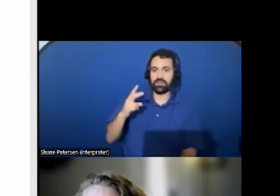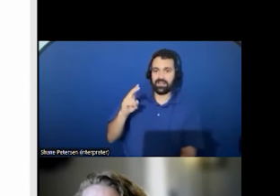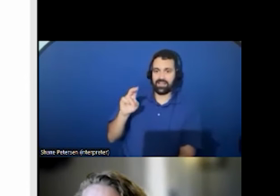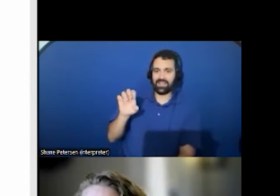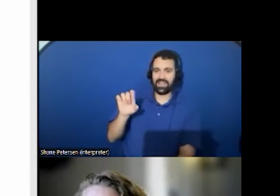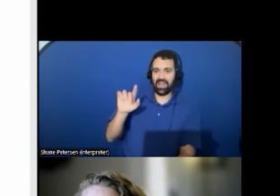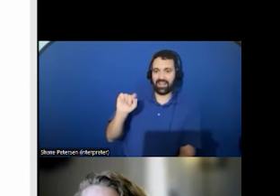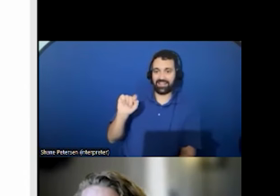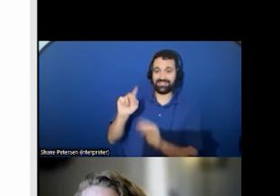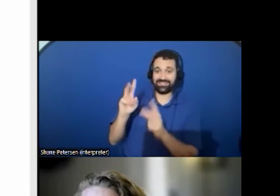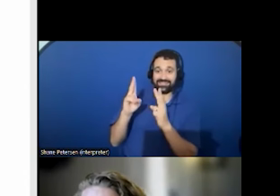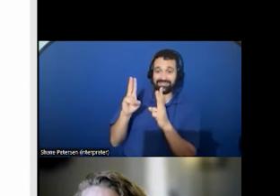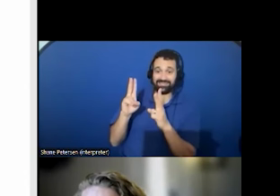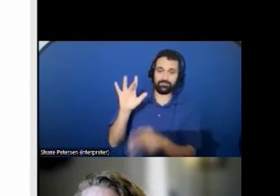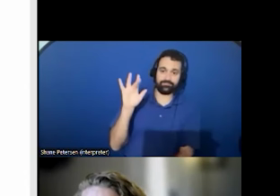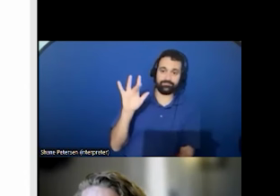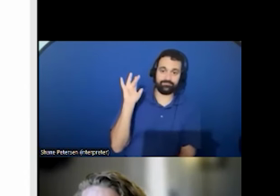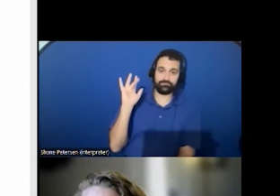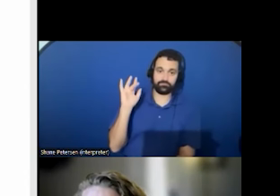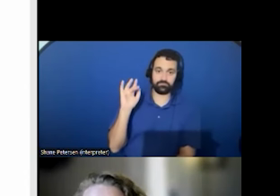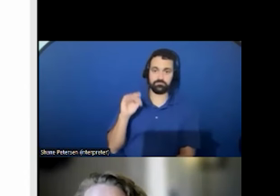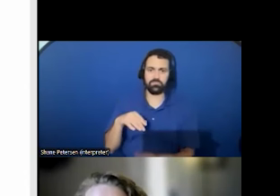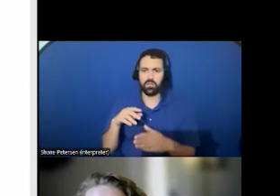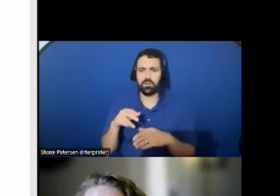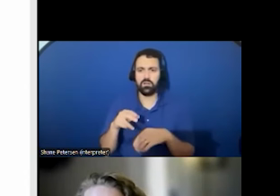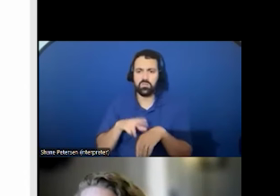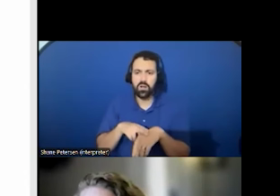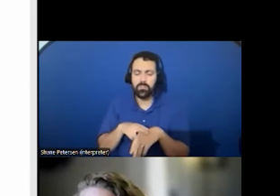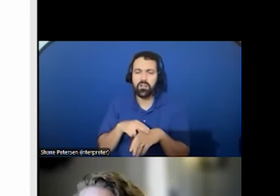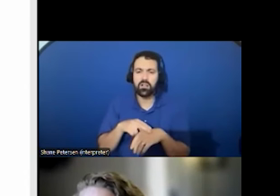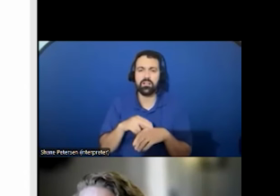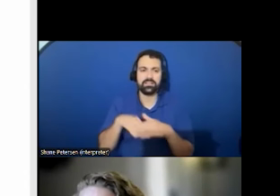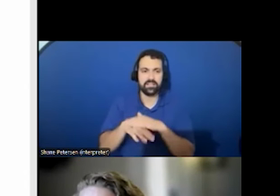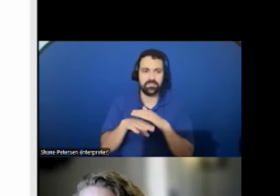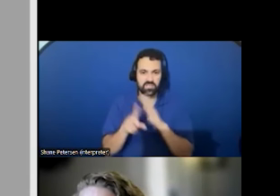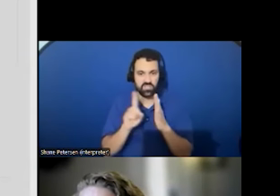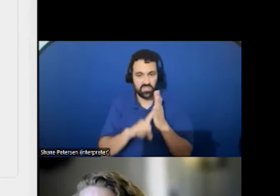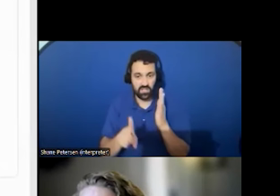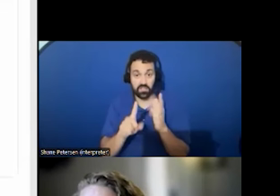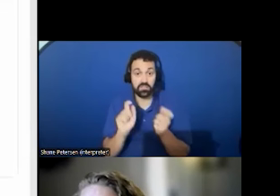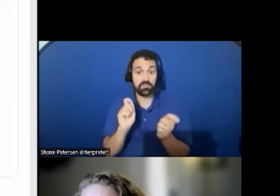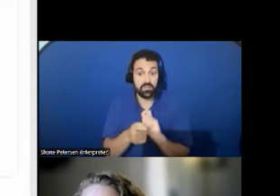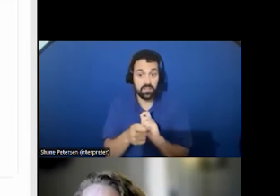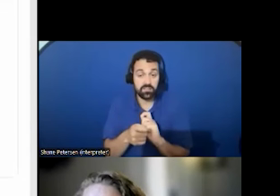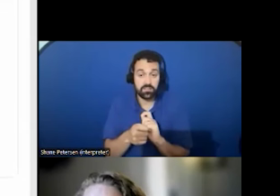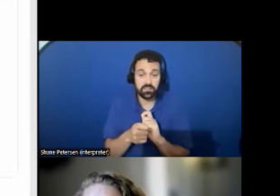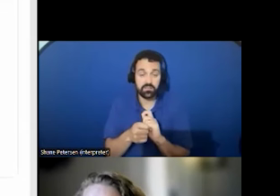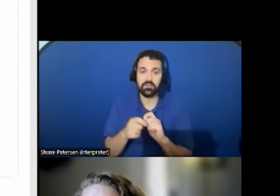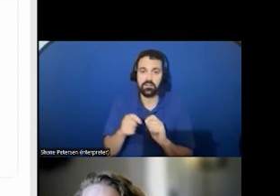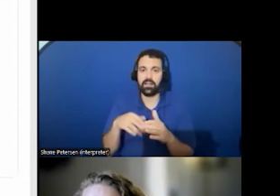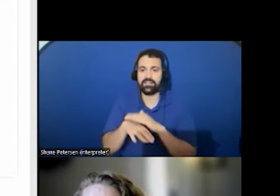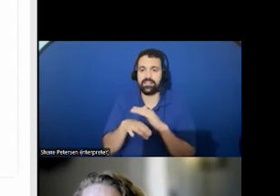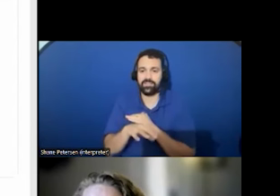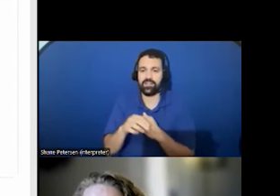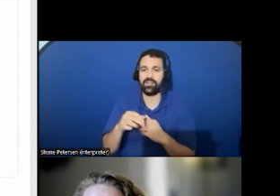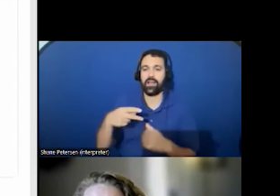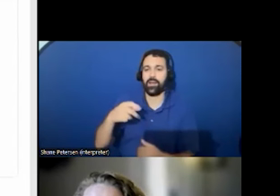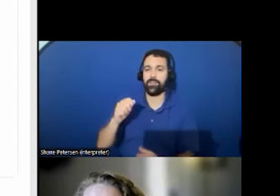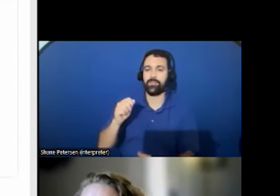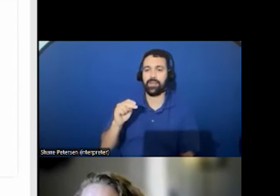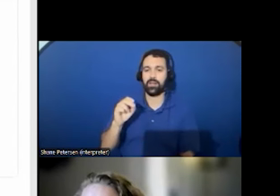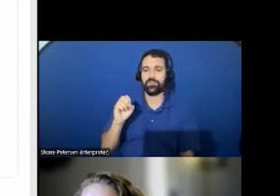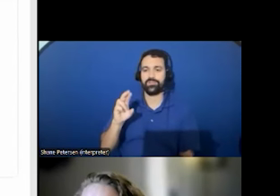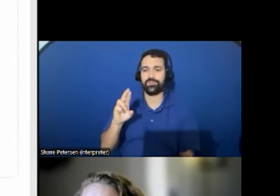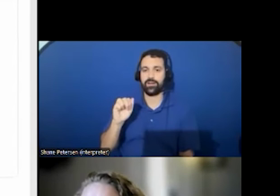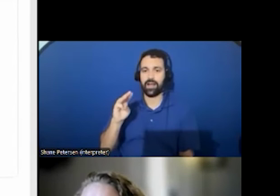And my normal accessibility checker turns into Yuja Panorama. This one right now already has a score report of 100, so there's no